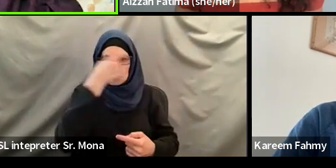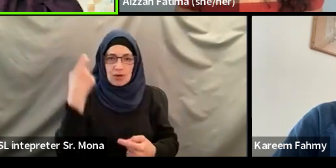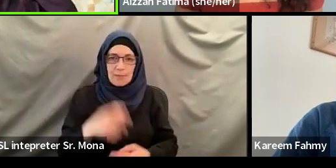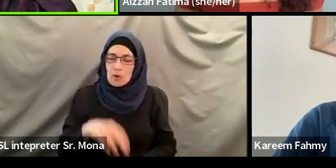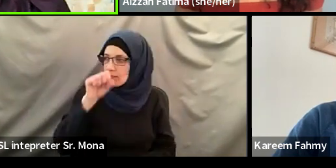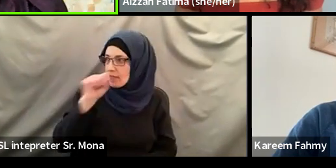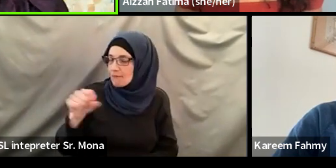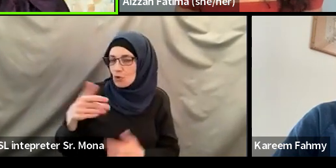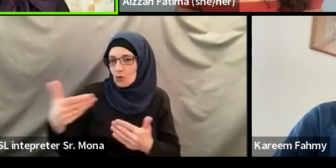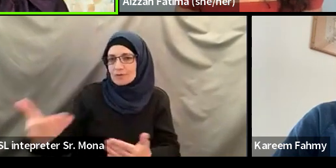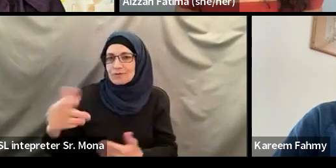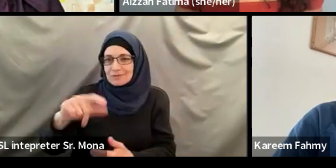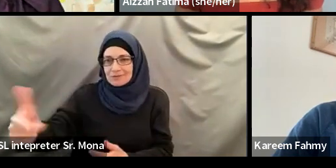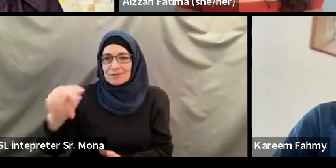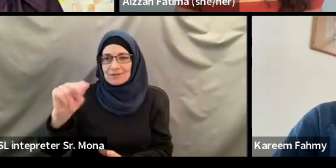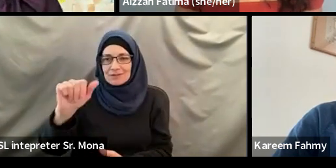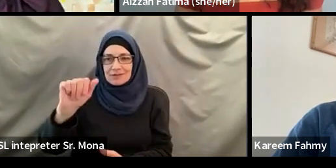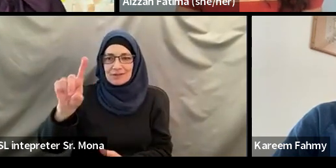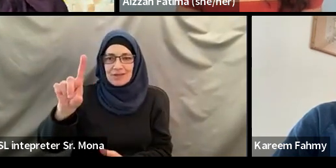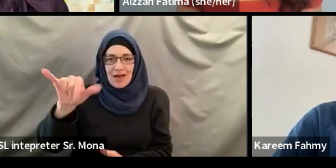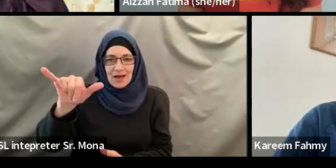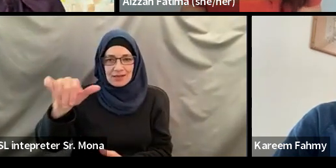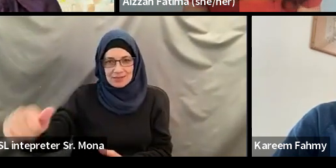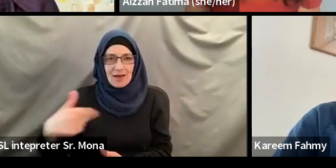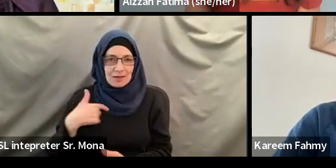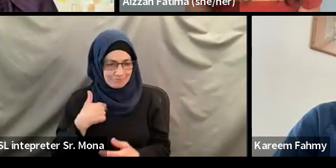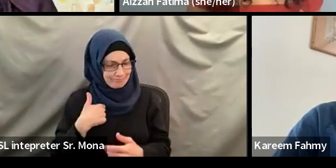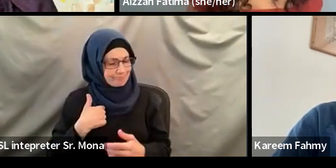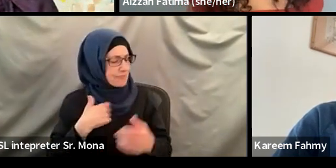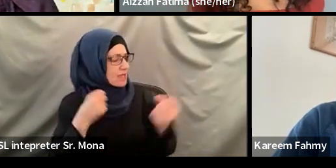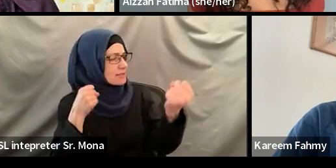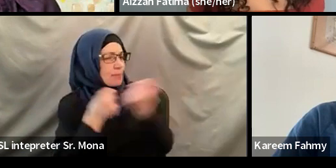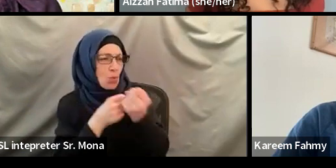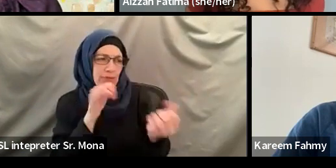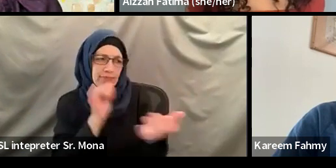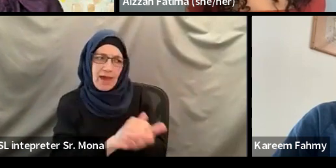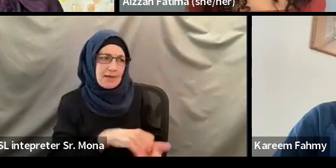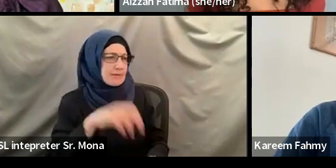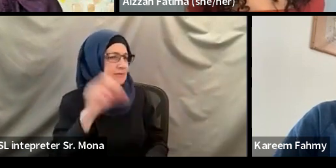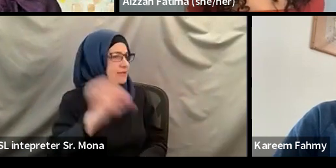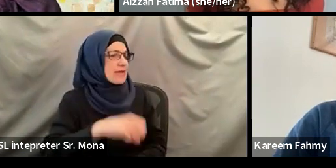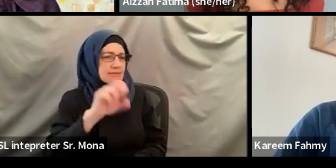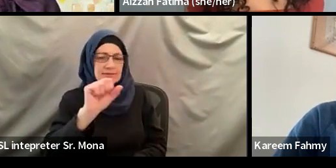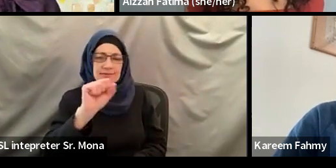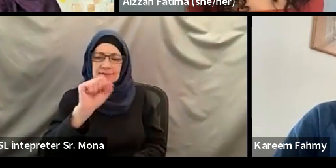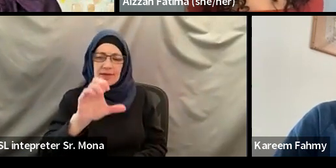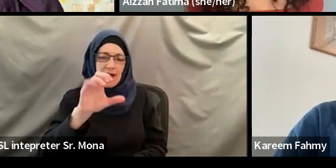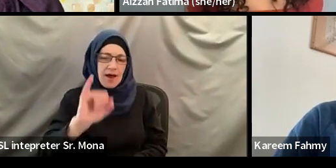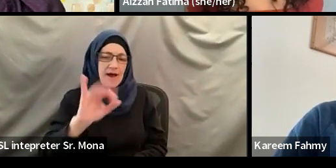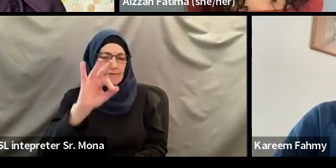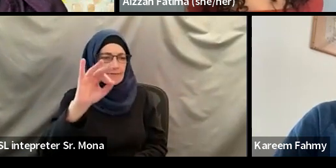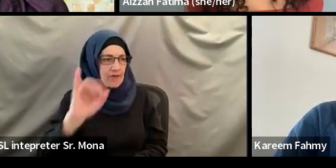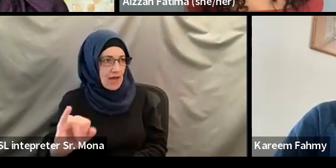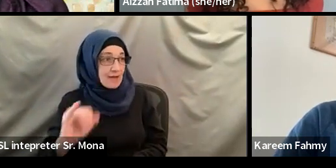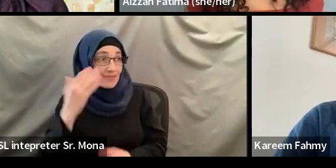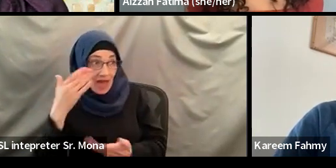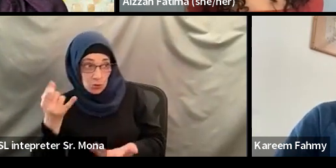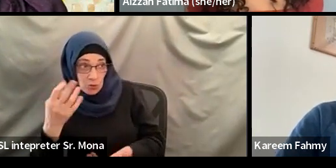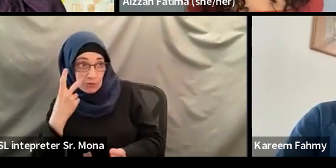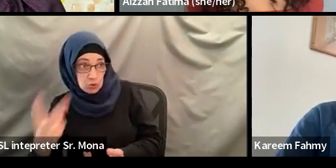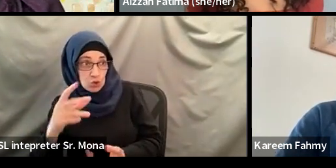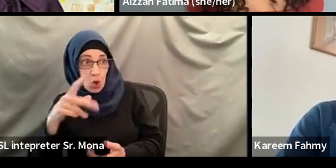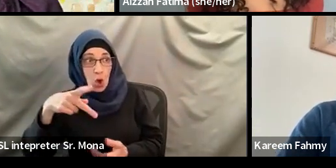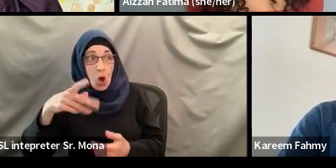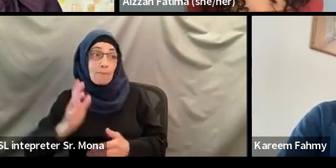Nadia. I'm gonna echo that, like sci-fi, absolutely. I don't know if y'all have seen Polite Society, but